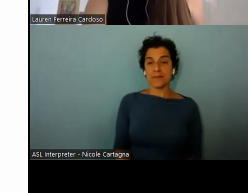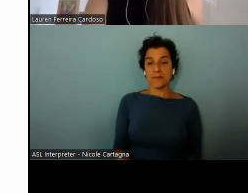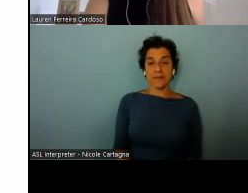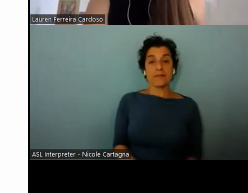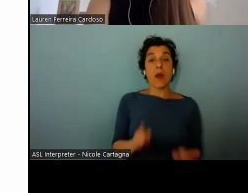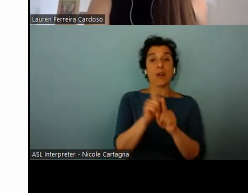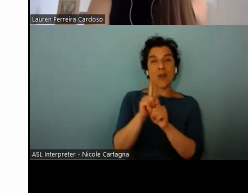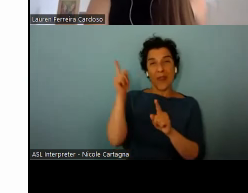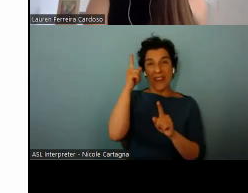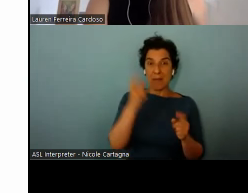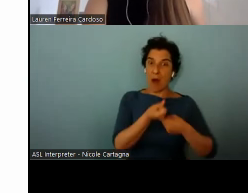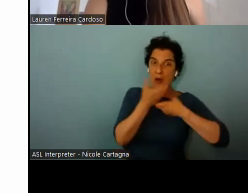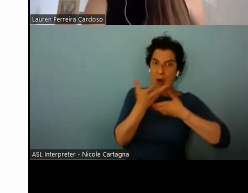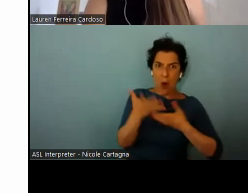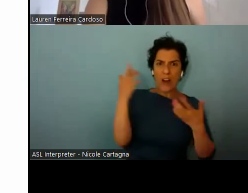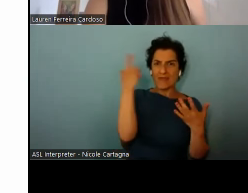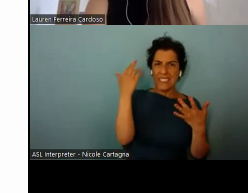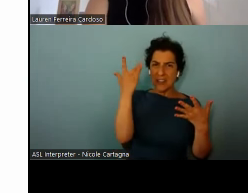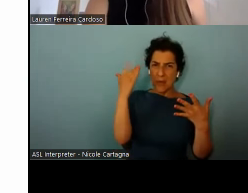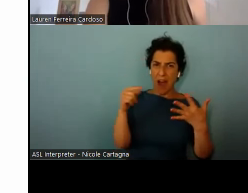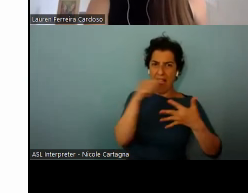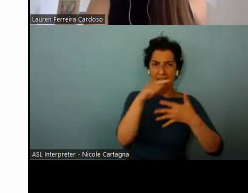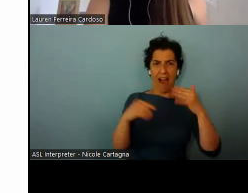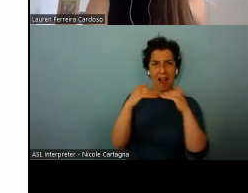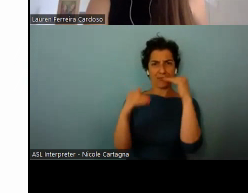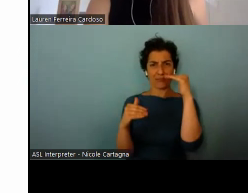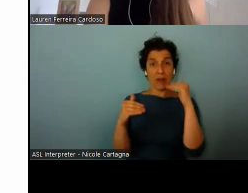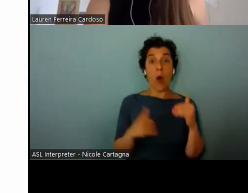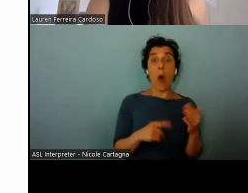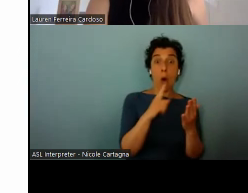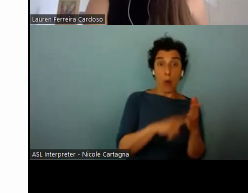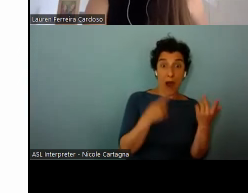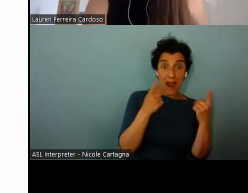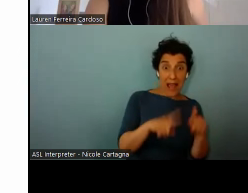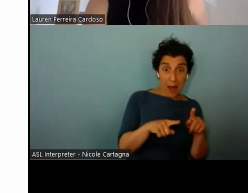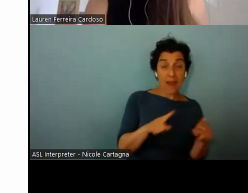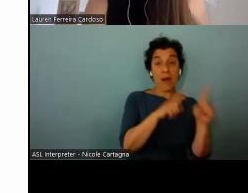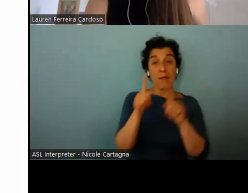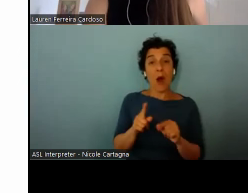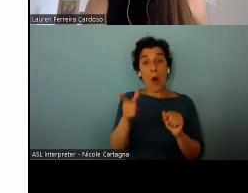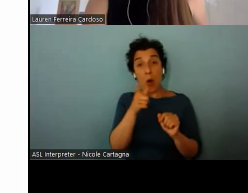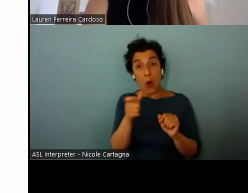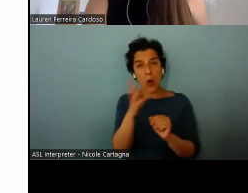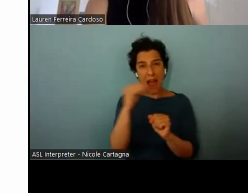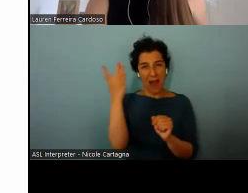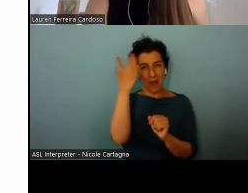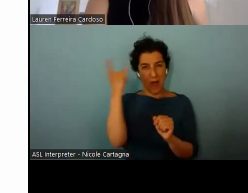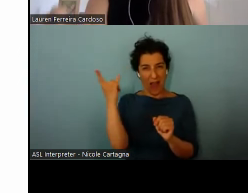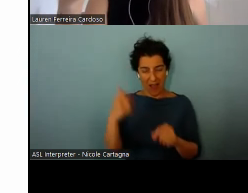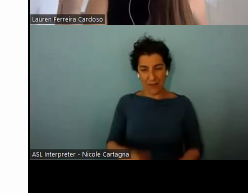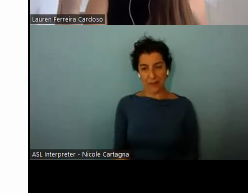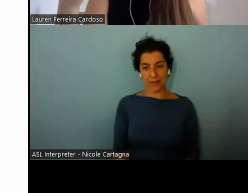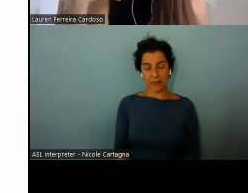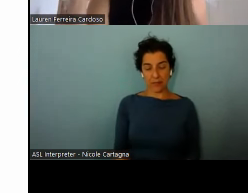root causes. So not just the what has happened, but who it's happened to and why. So, making sure